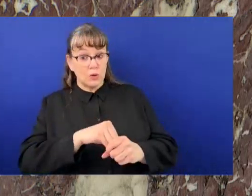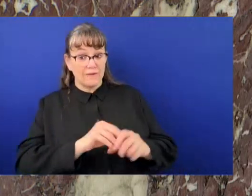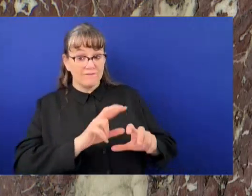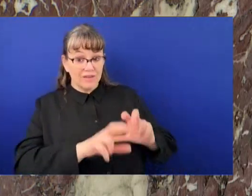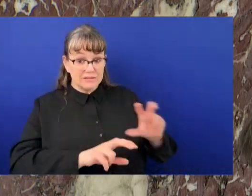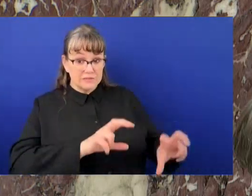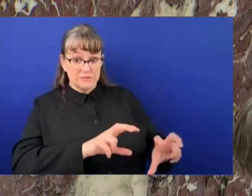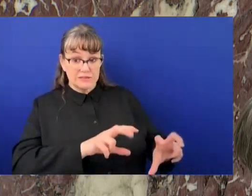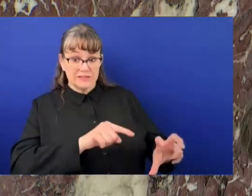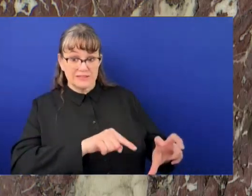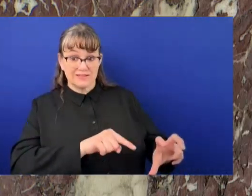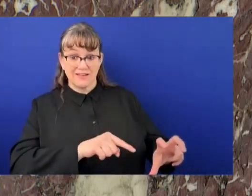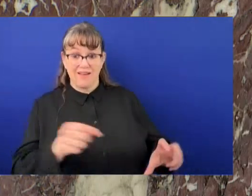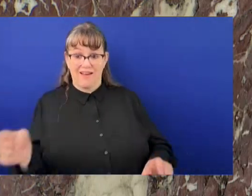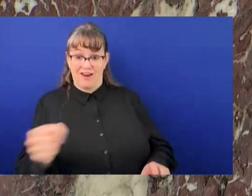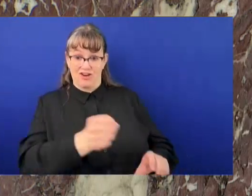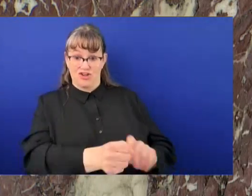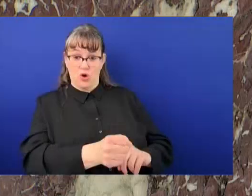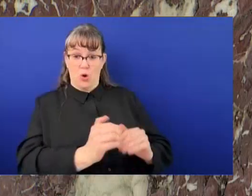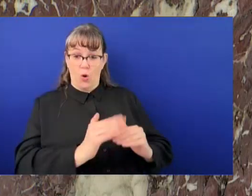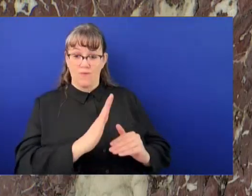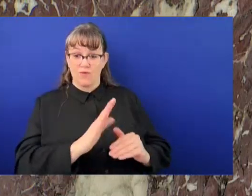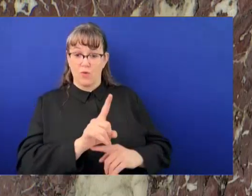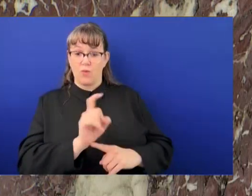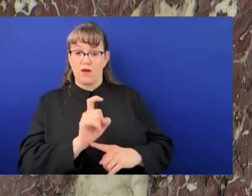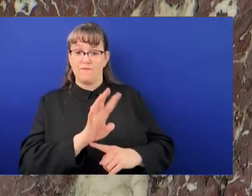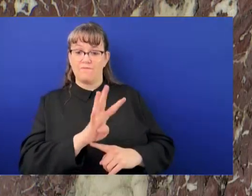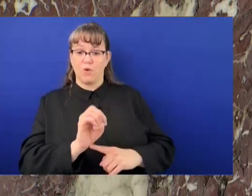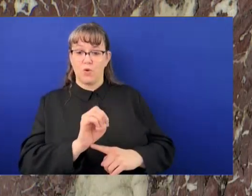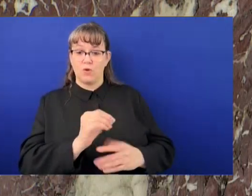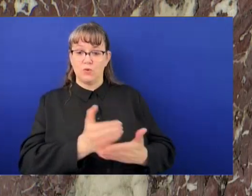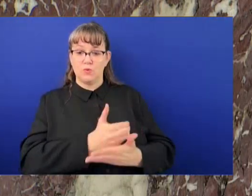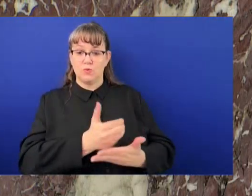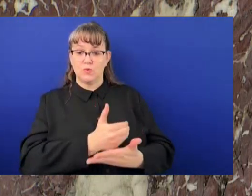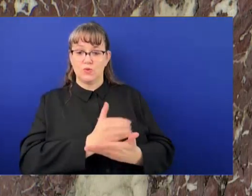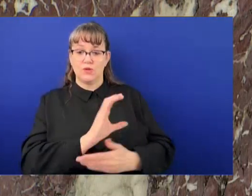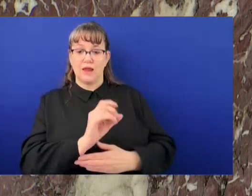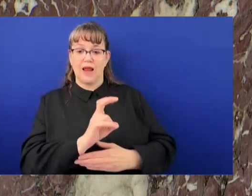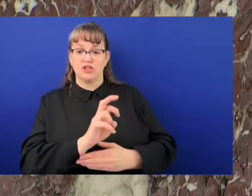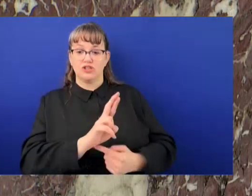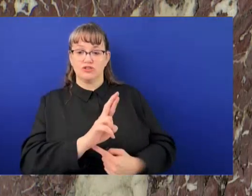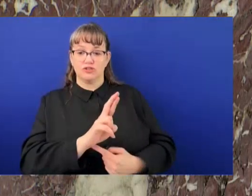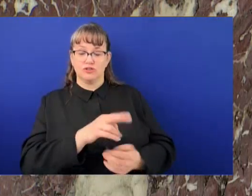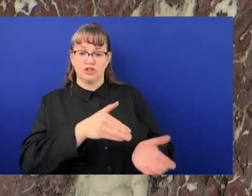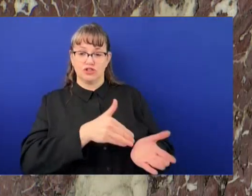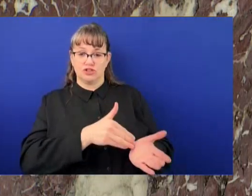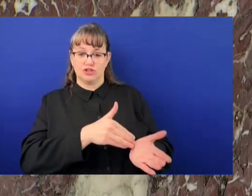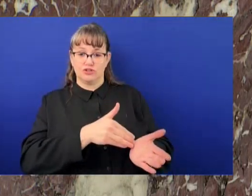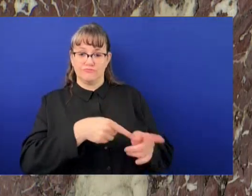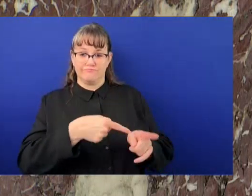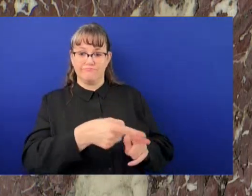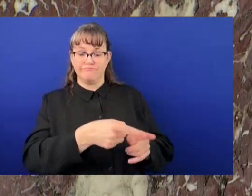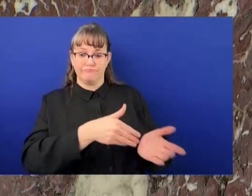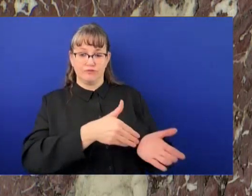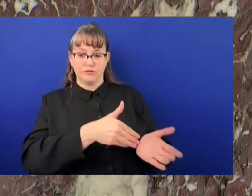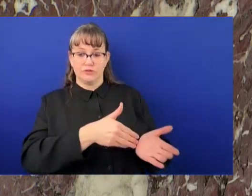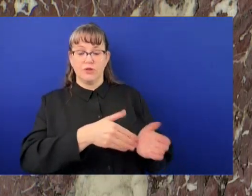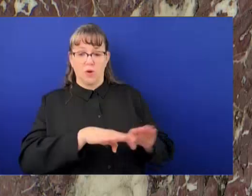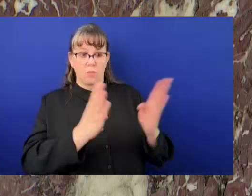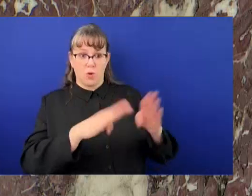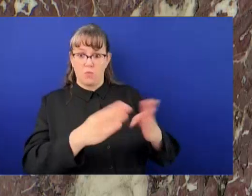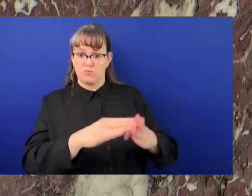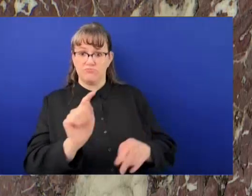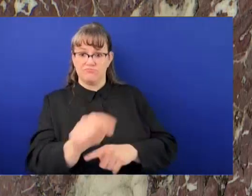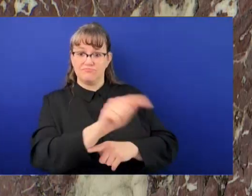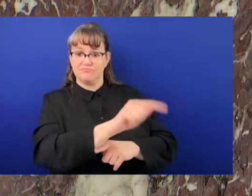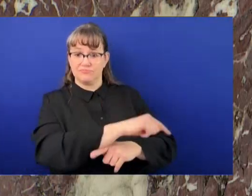example, 93 new oncologists, opening cancer care clinics in places like Kelowna. Now, Mr. Speaker, I recognize that that's a